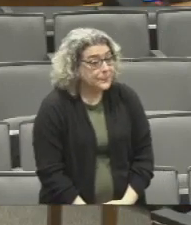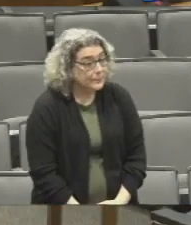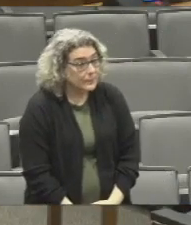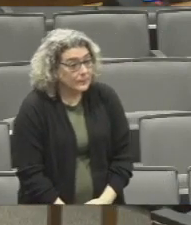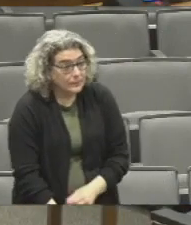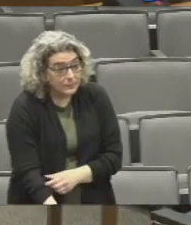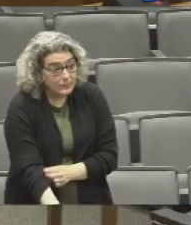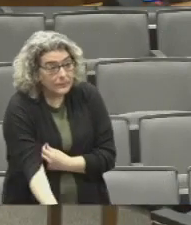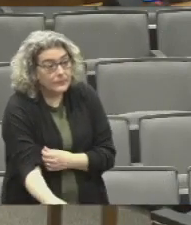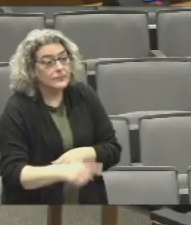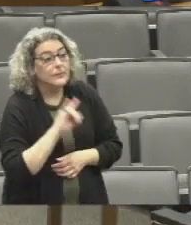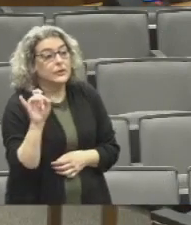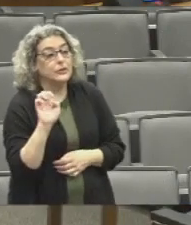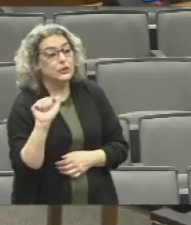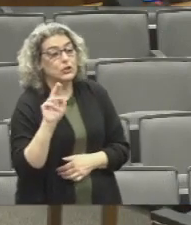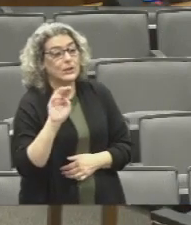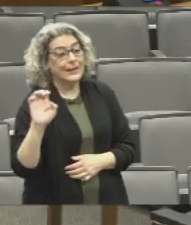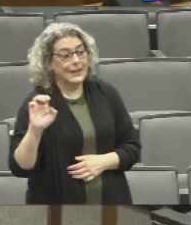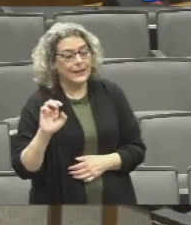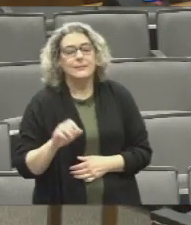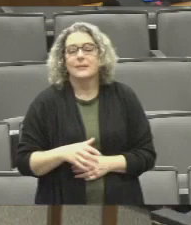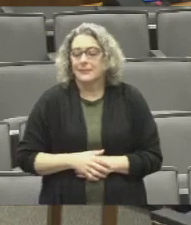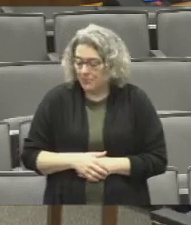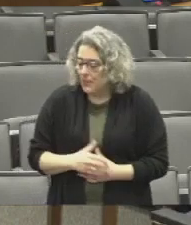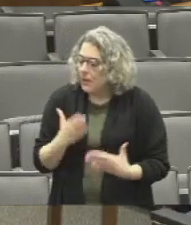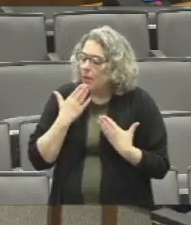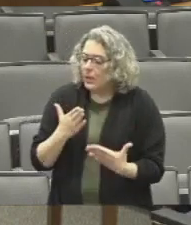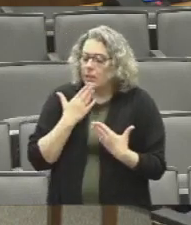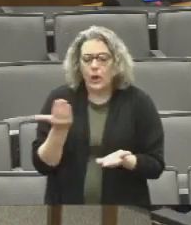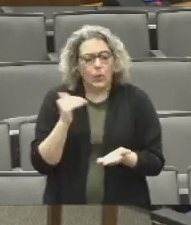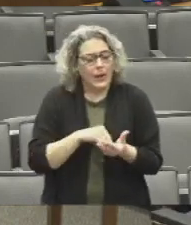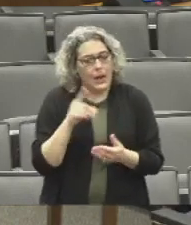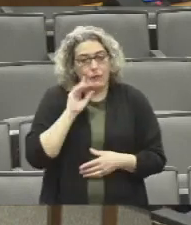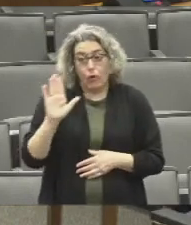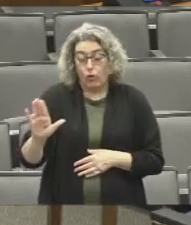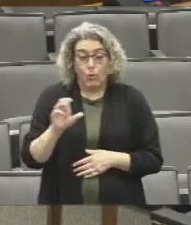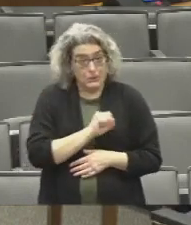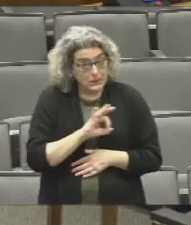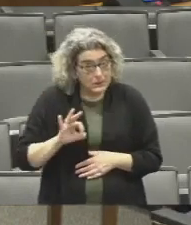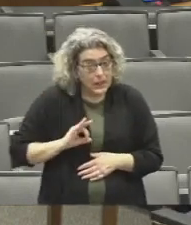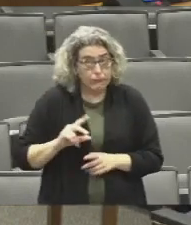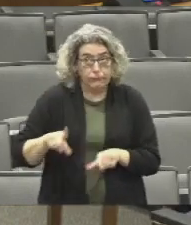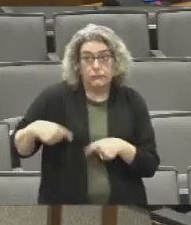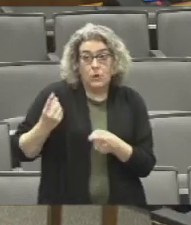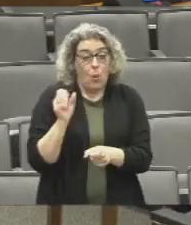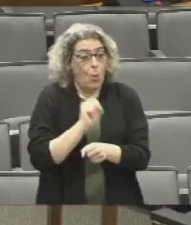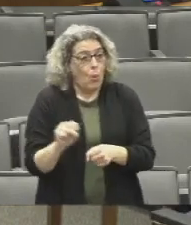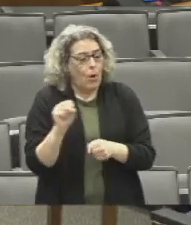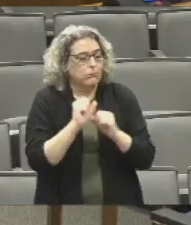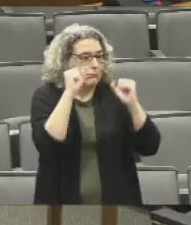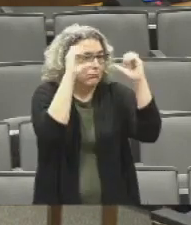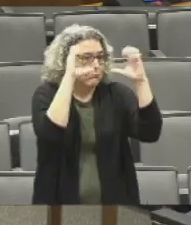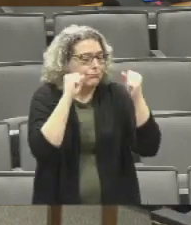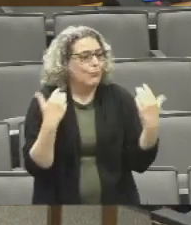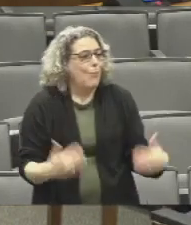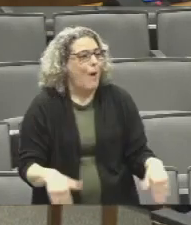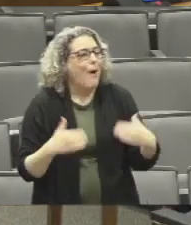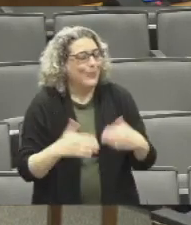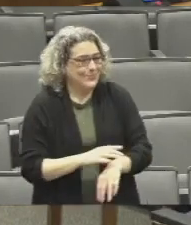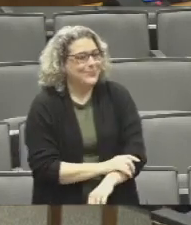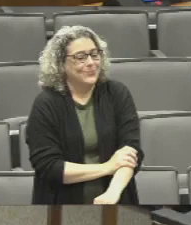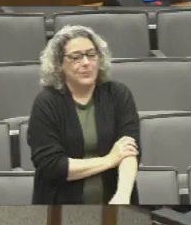Yes, Jane. Again, thank you for your department and all the work they're doing. It's been amazing. So my questions are, and